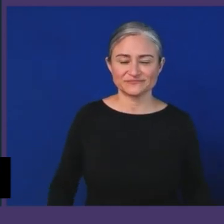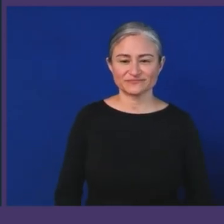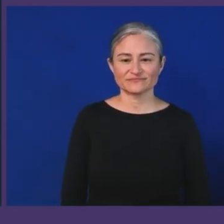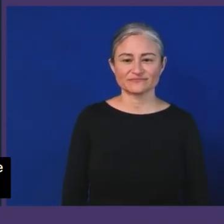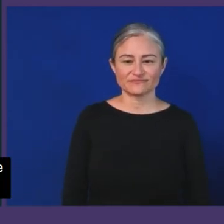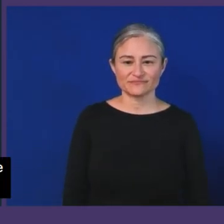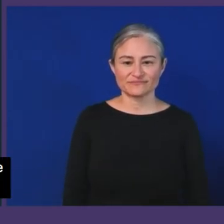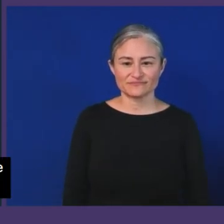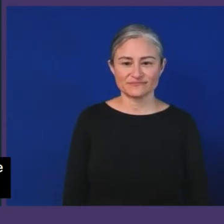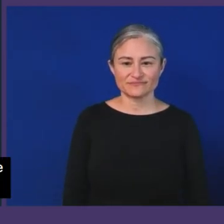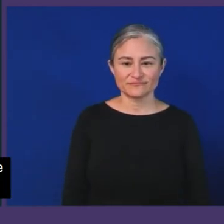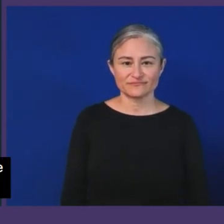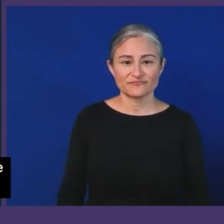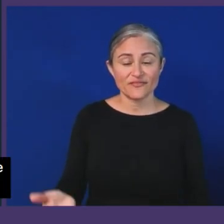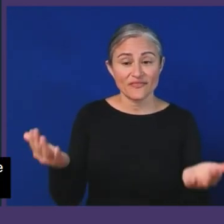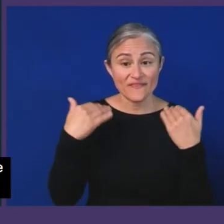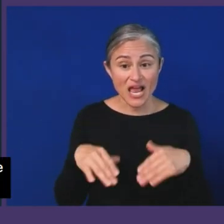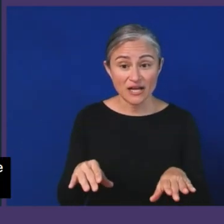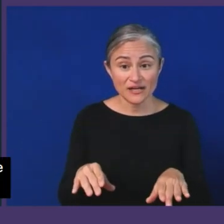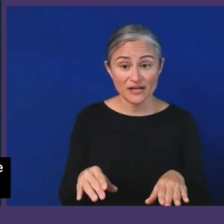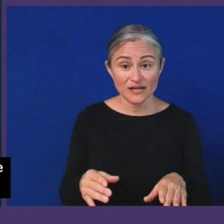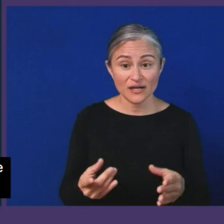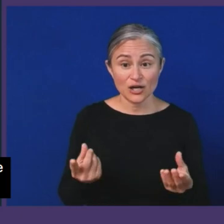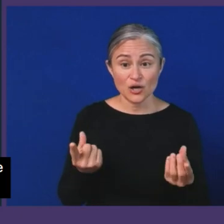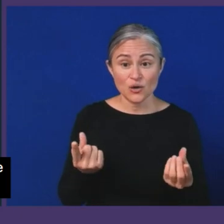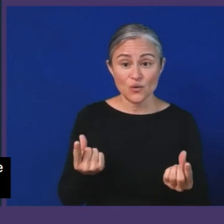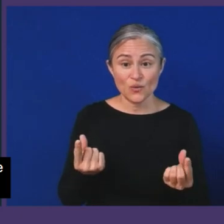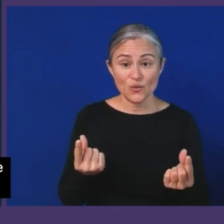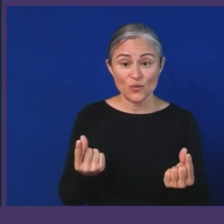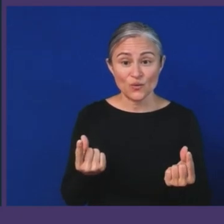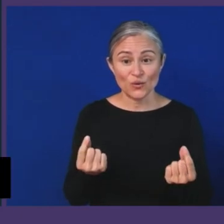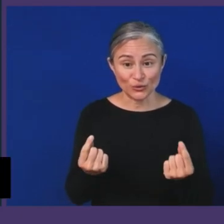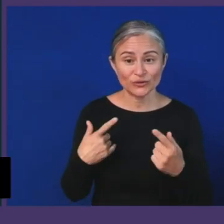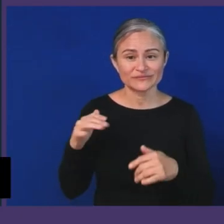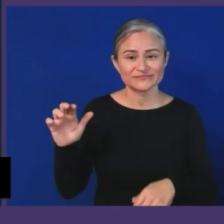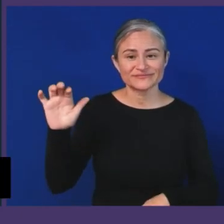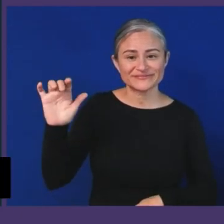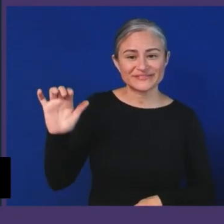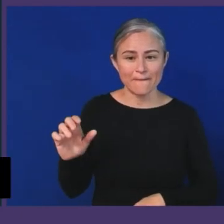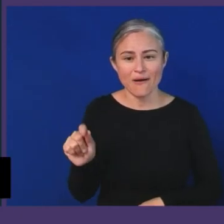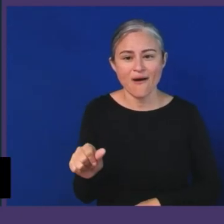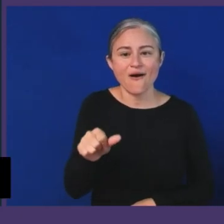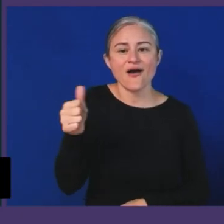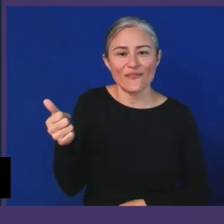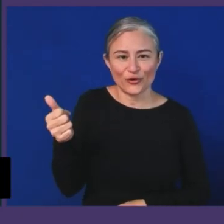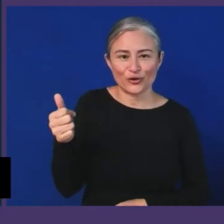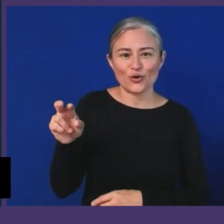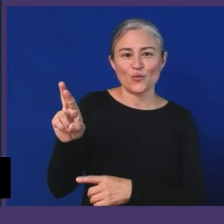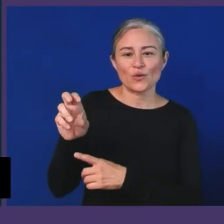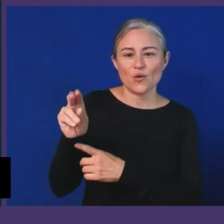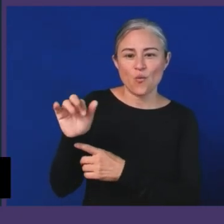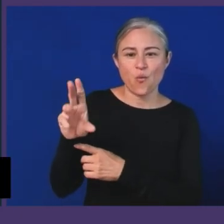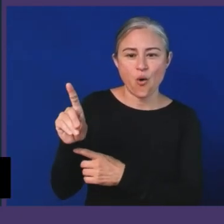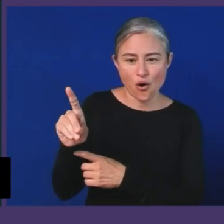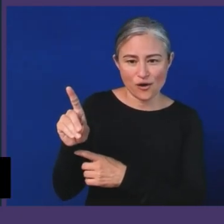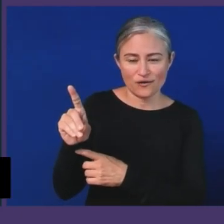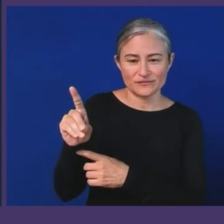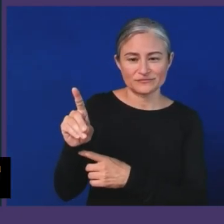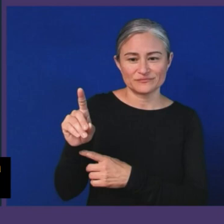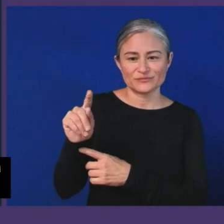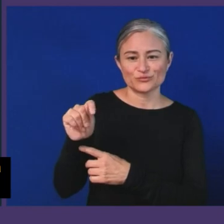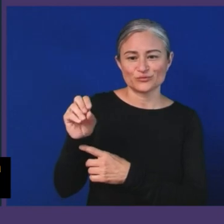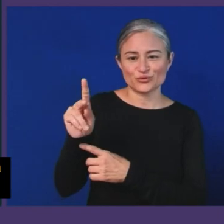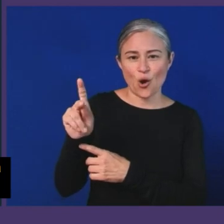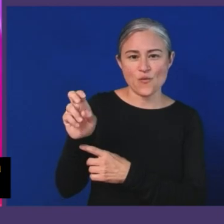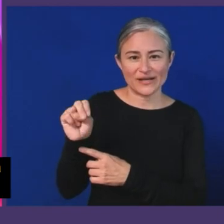reward readout token at the end, and we basically only supervise the transformer at this single green token. And the